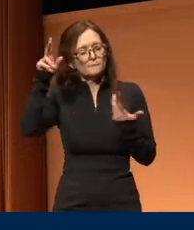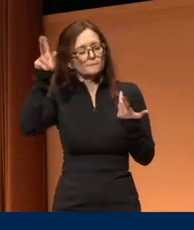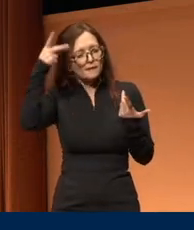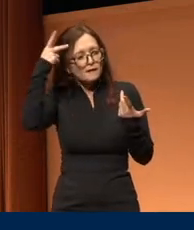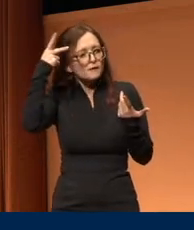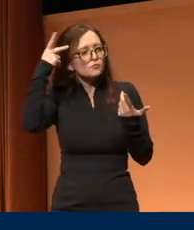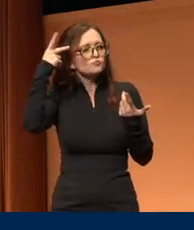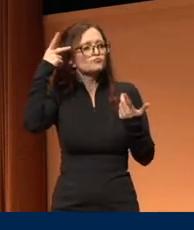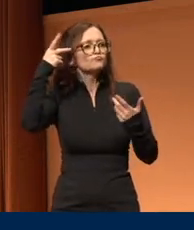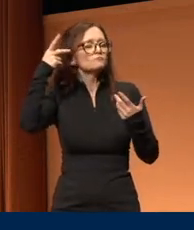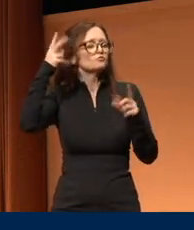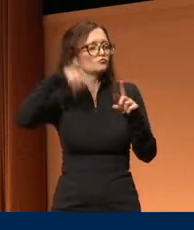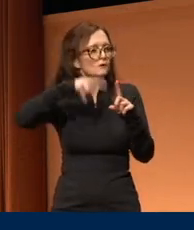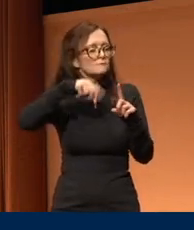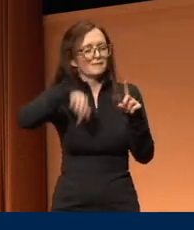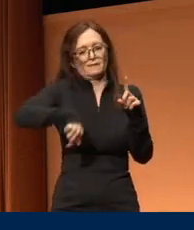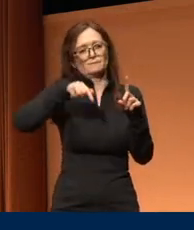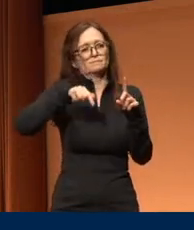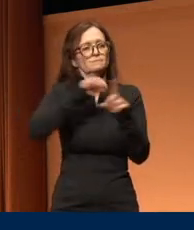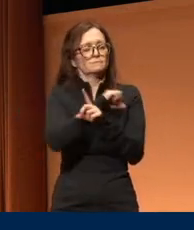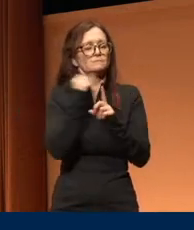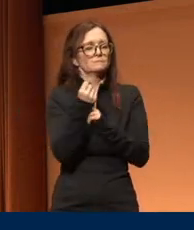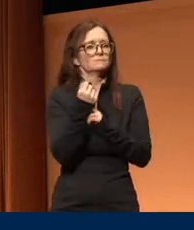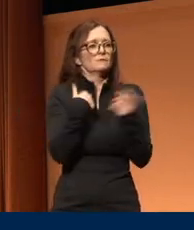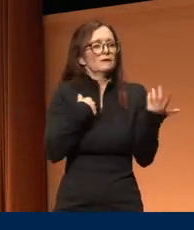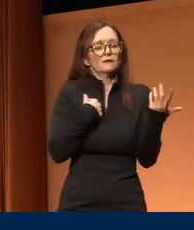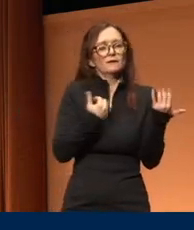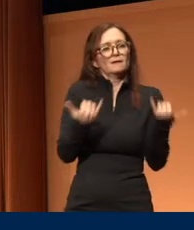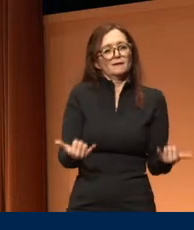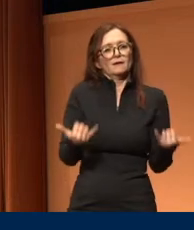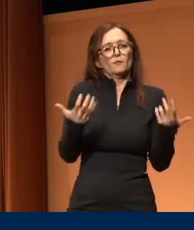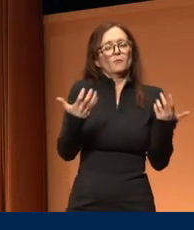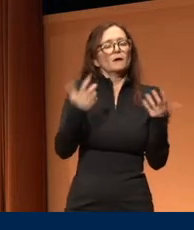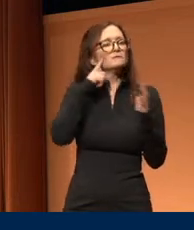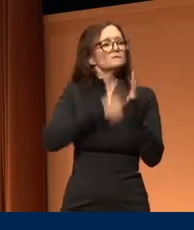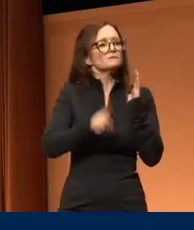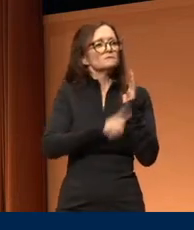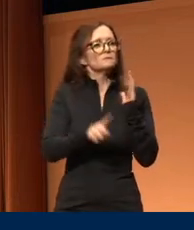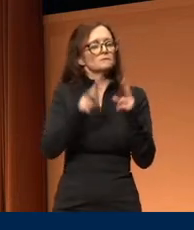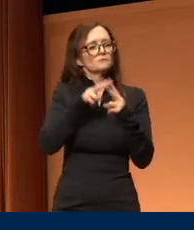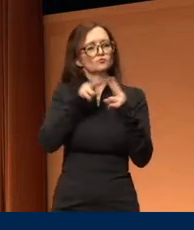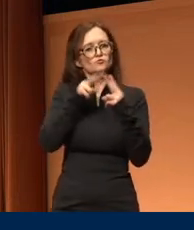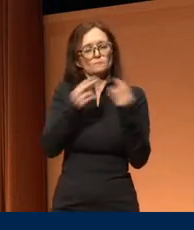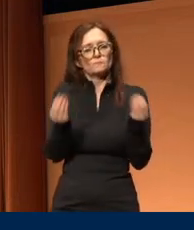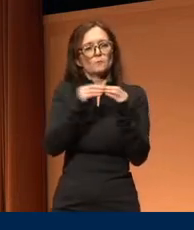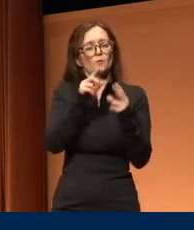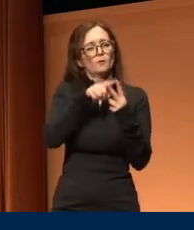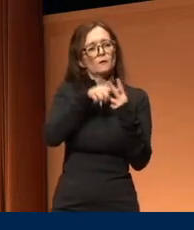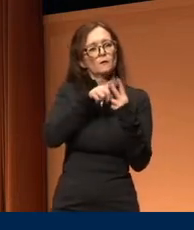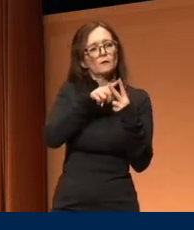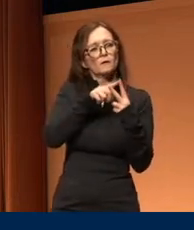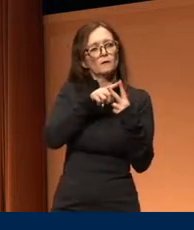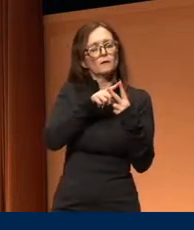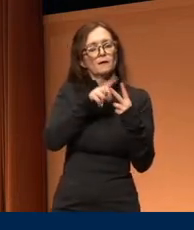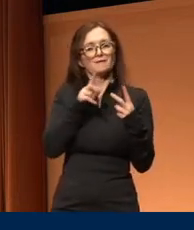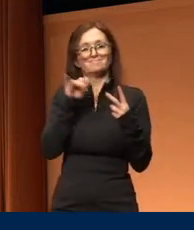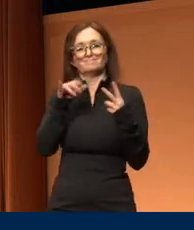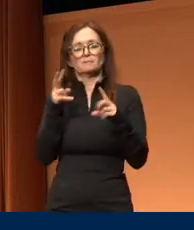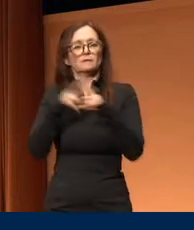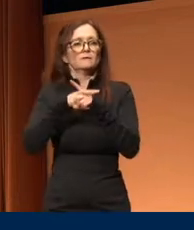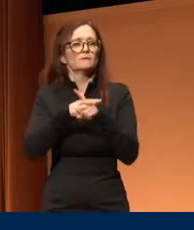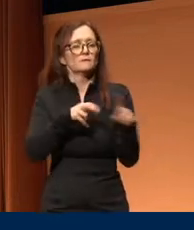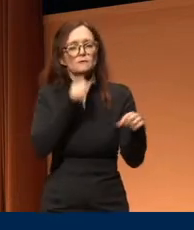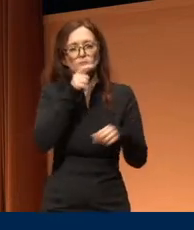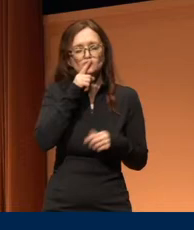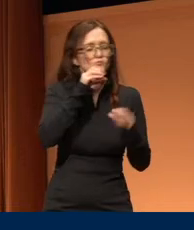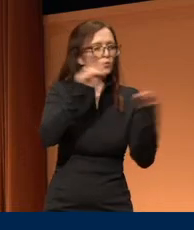in this hybrid ground. I would now like to explore two more specific claims. One is the claim that in order to have